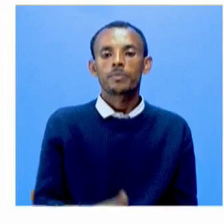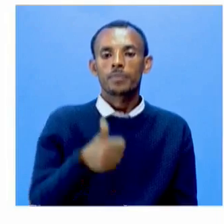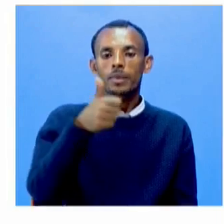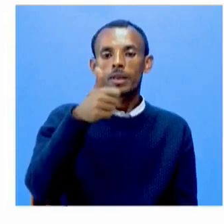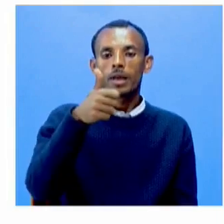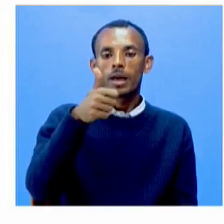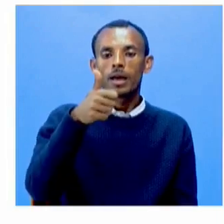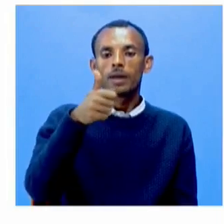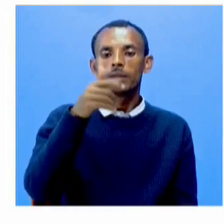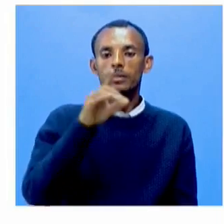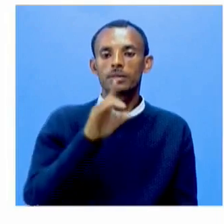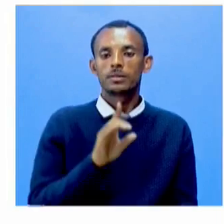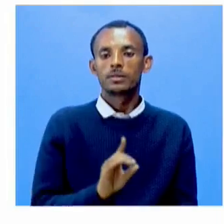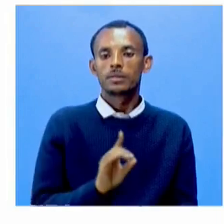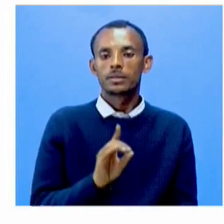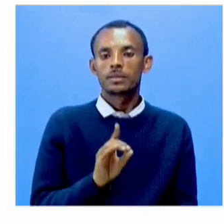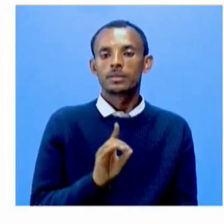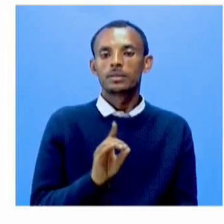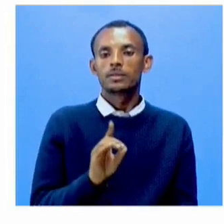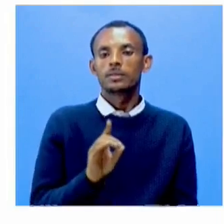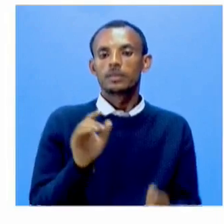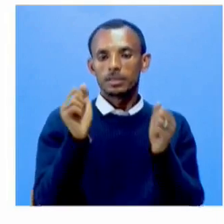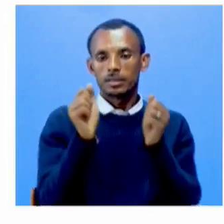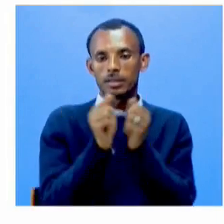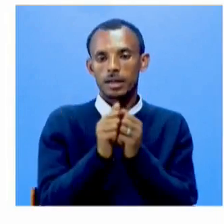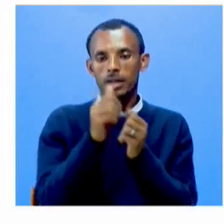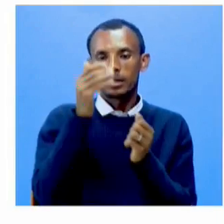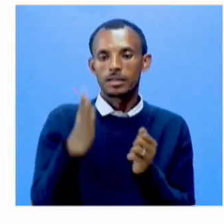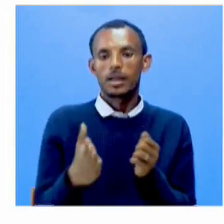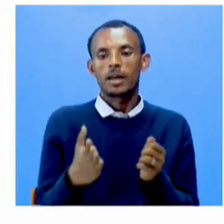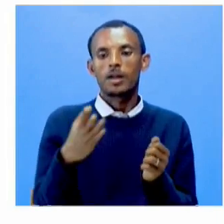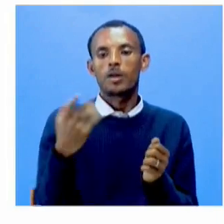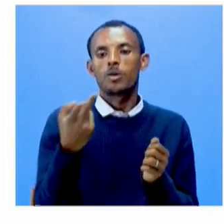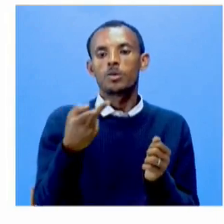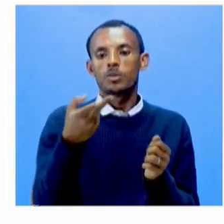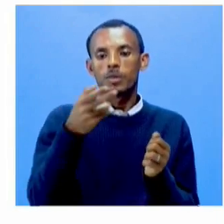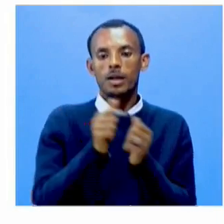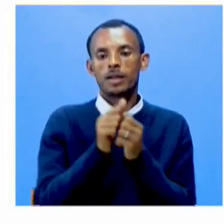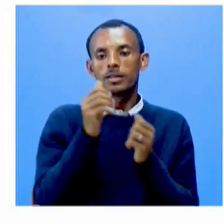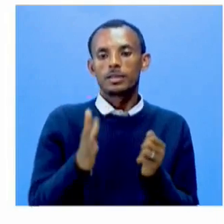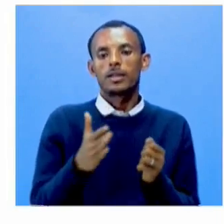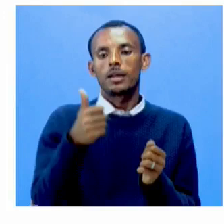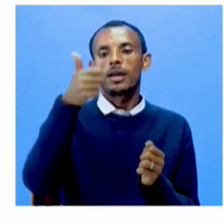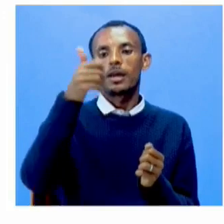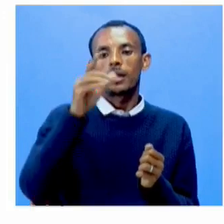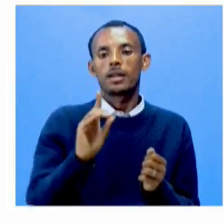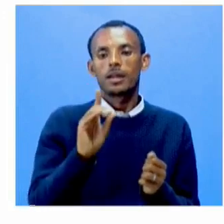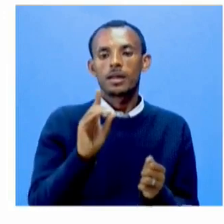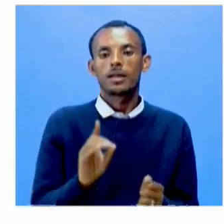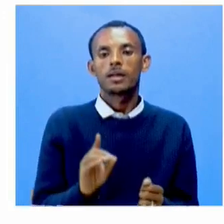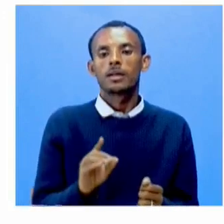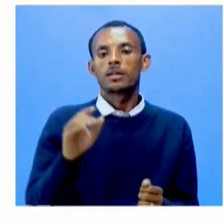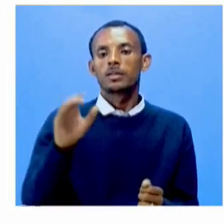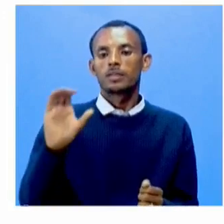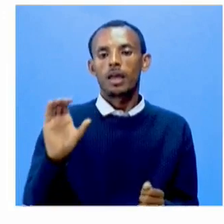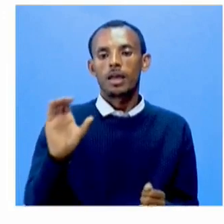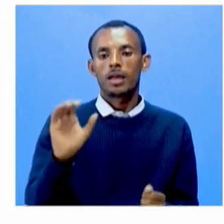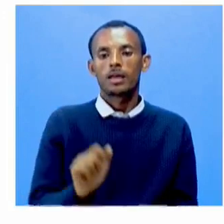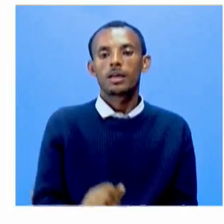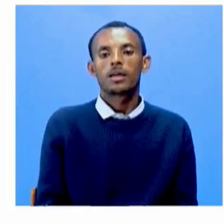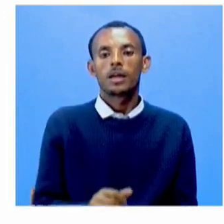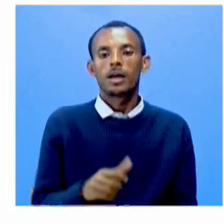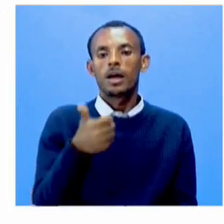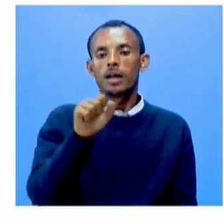this is AD is the common side. This one is a common for both. And ADC. As you can